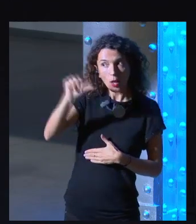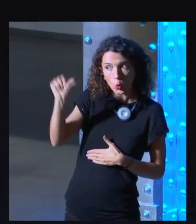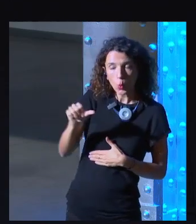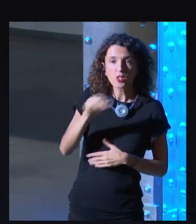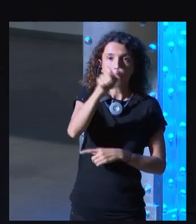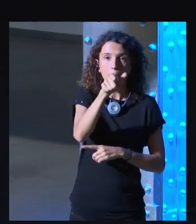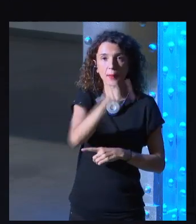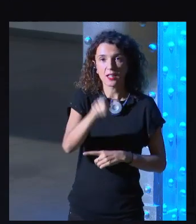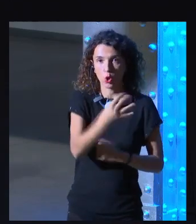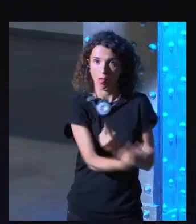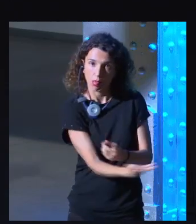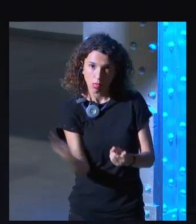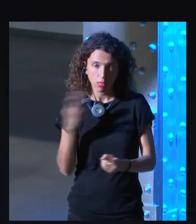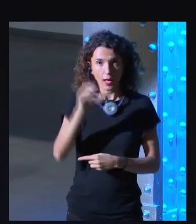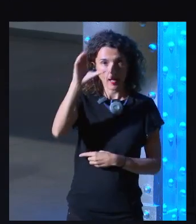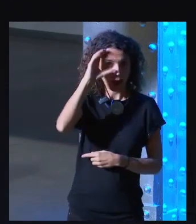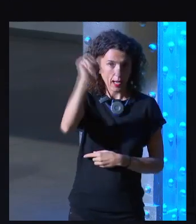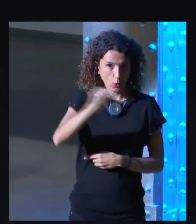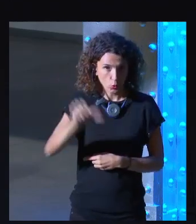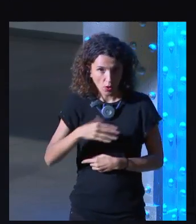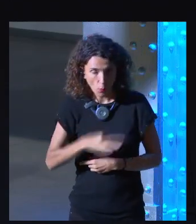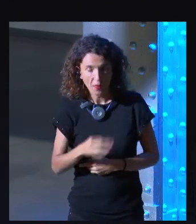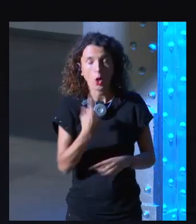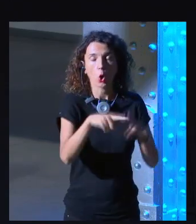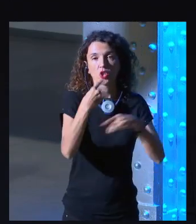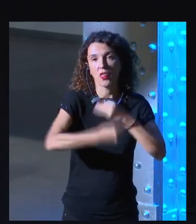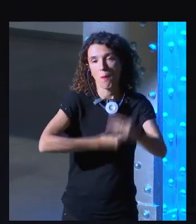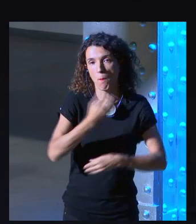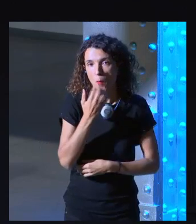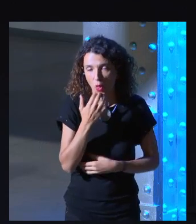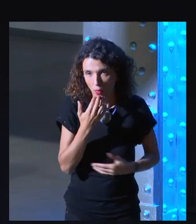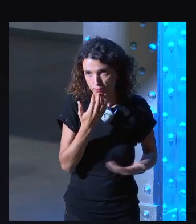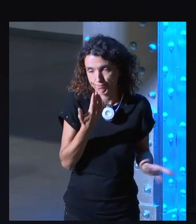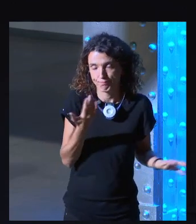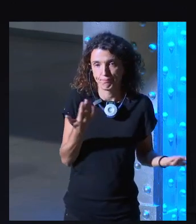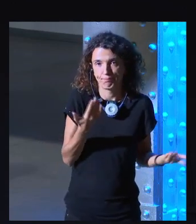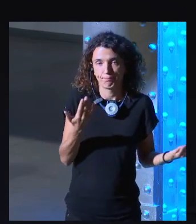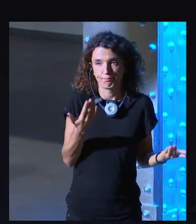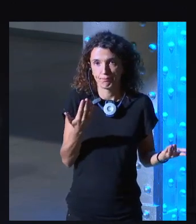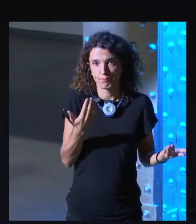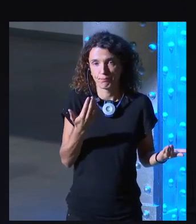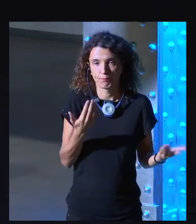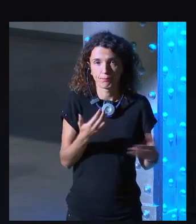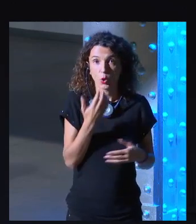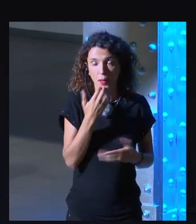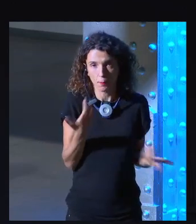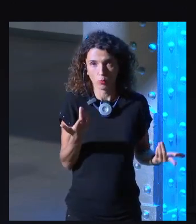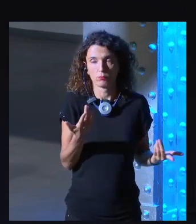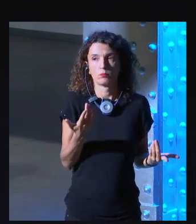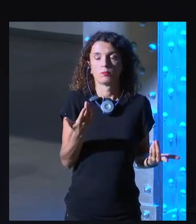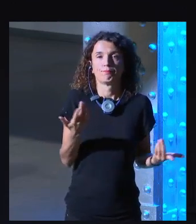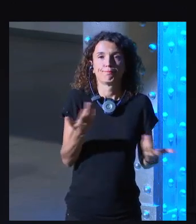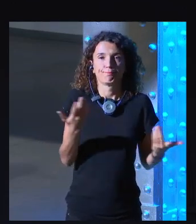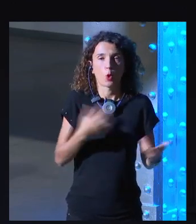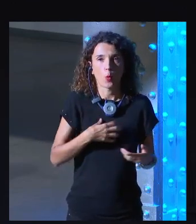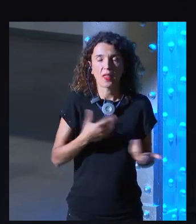There are two things you can't do on your own, by the way. One is learn to speak a language well, and the other is to love. It's not like playing squash. You can't just hit